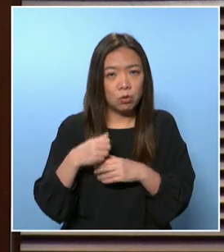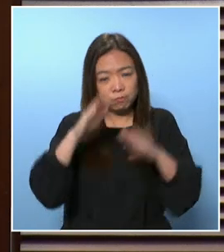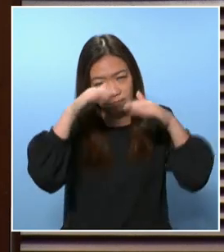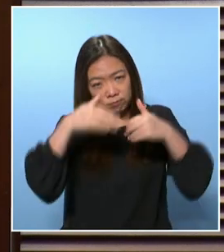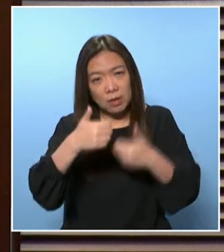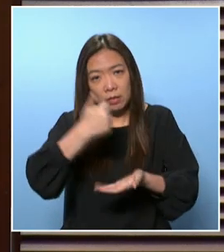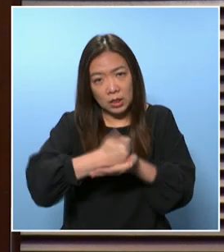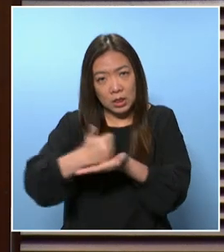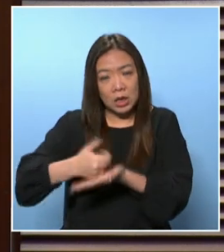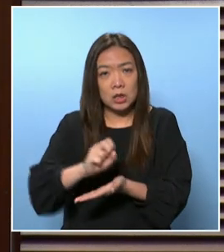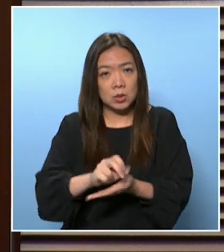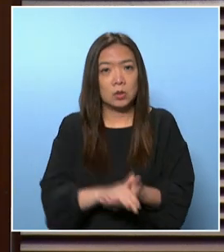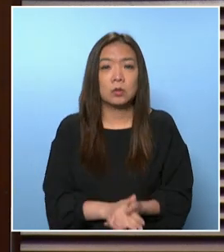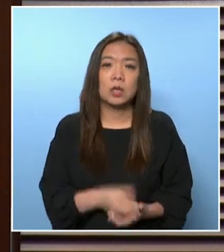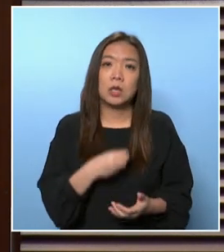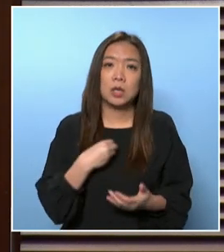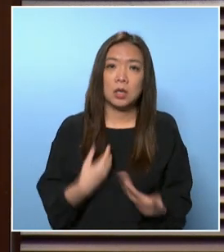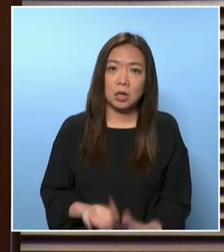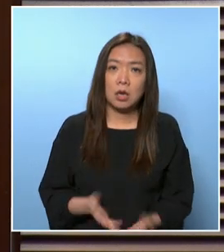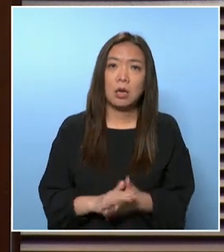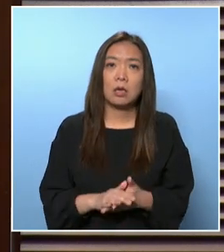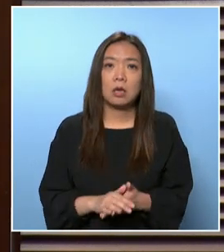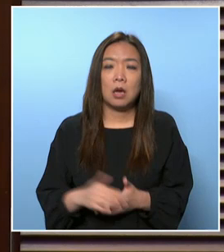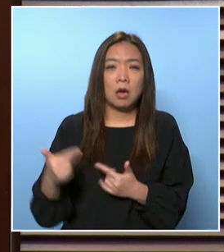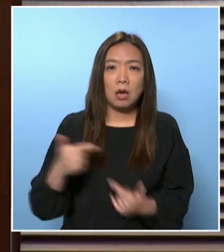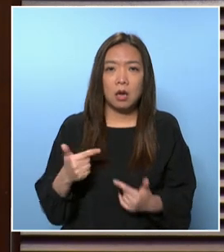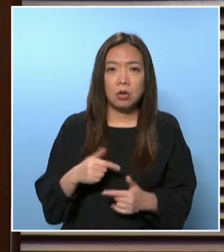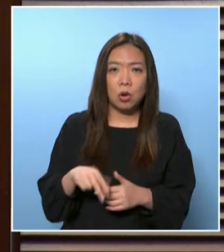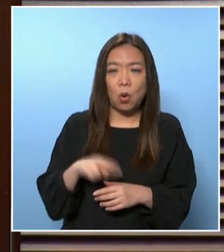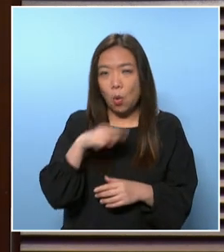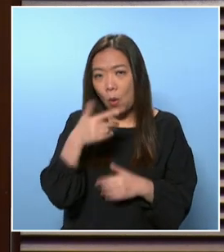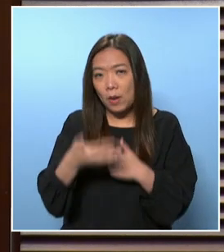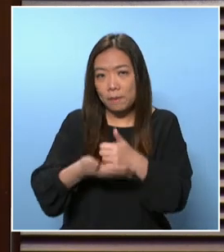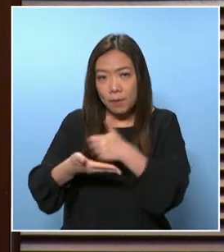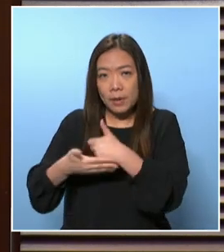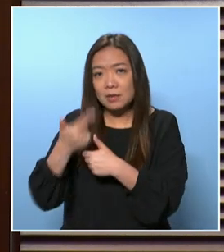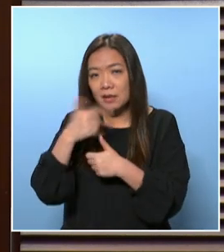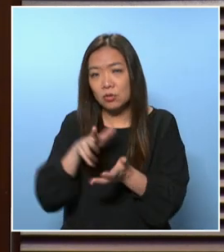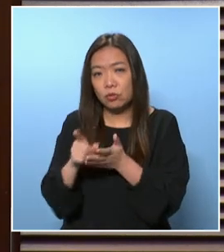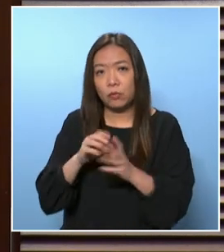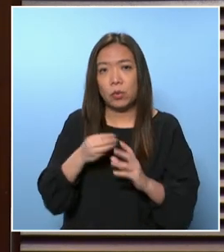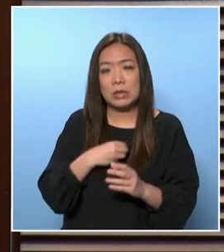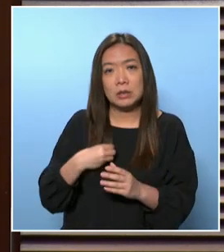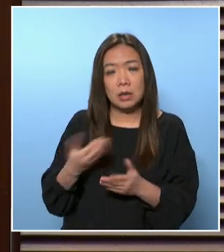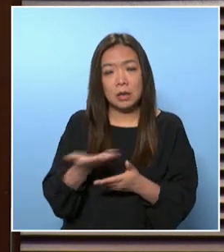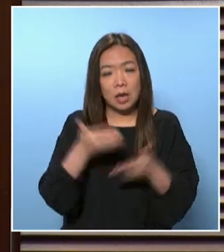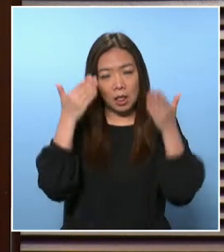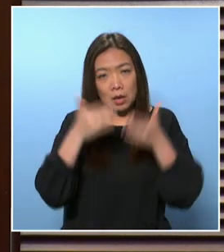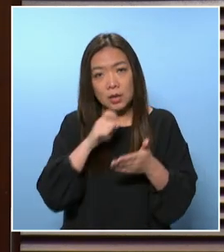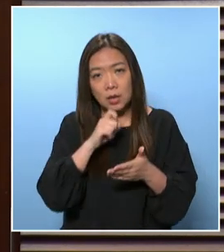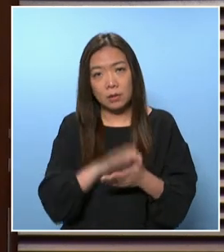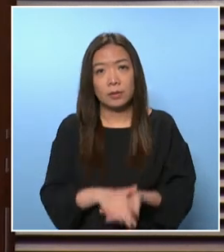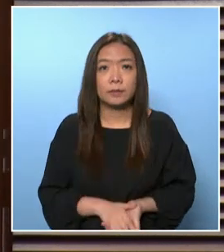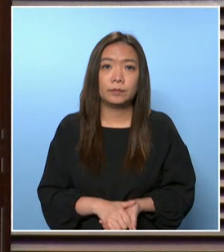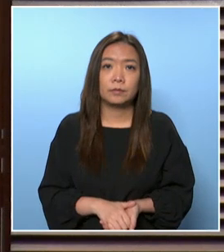proactively retaining doctors, and we're also recruiting new specialist